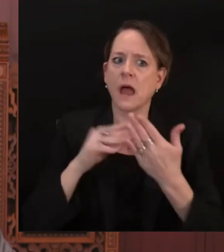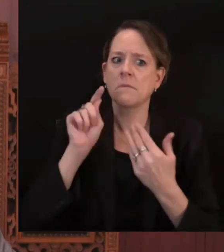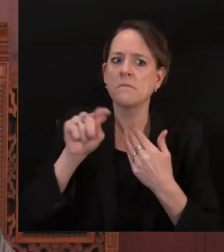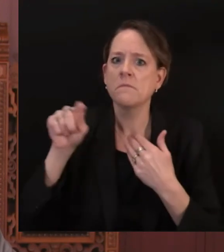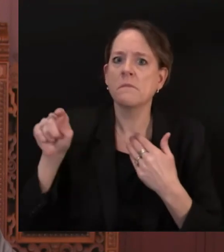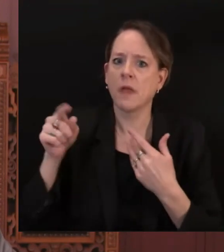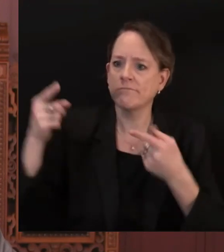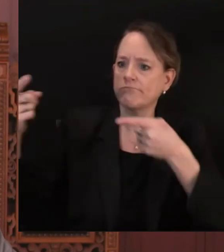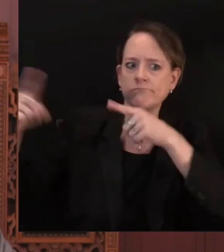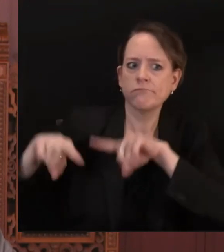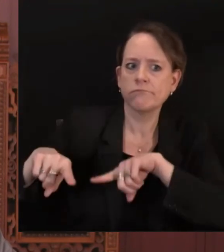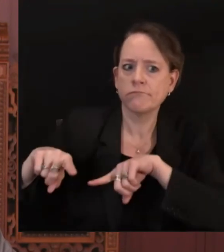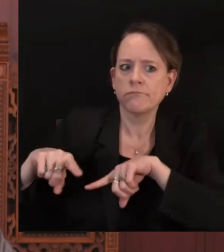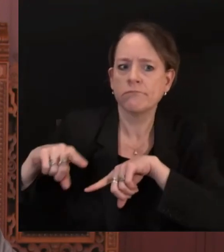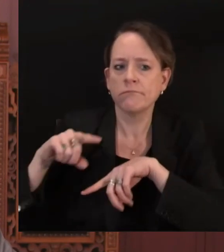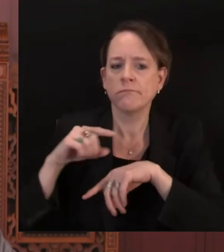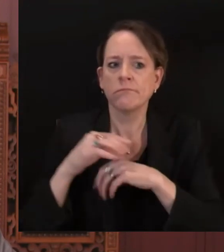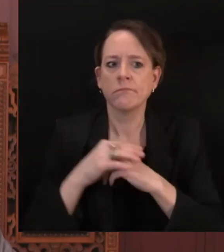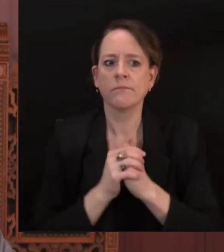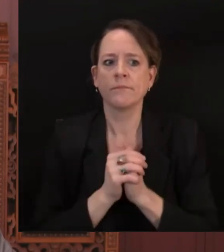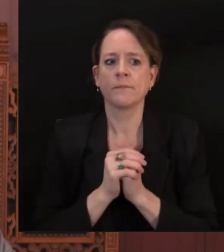or any type of